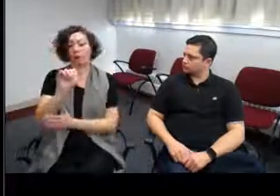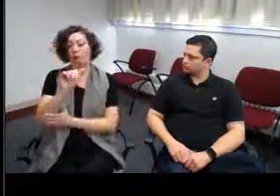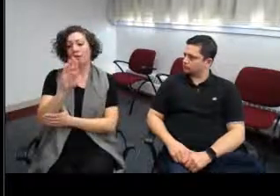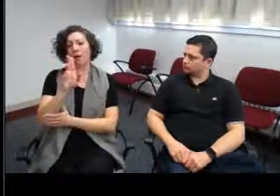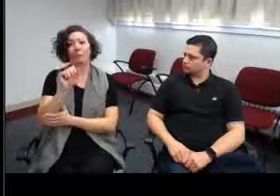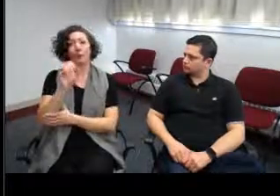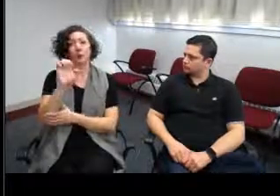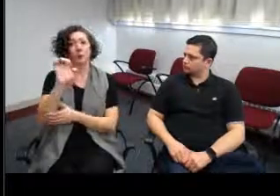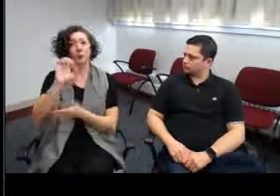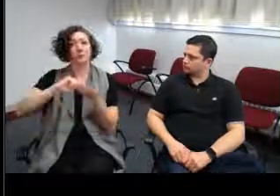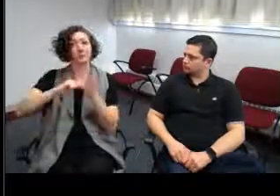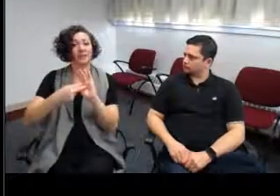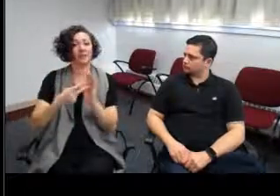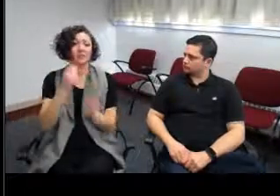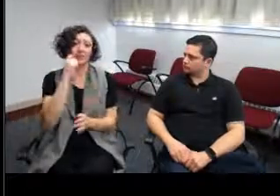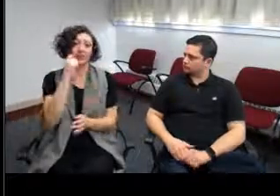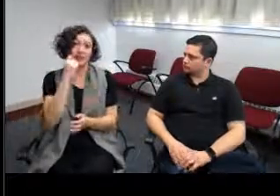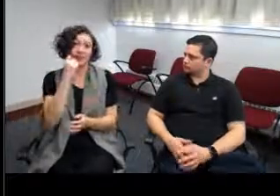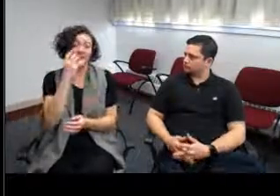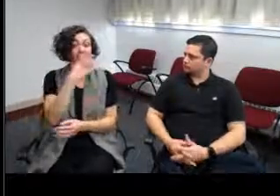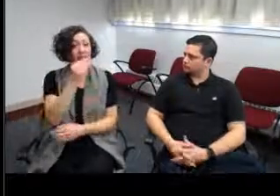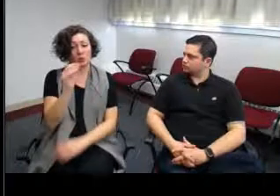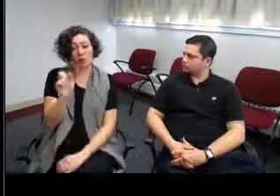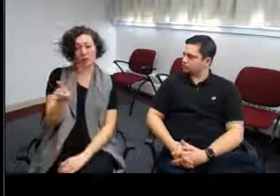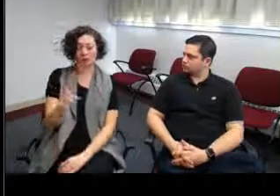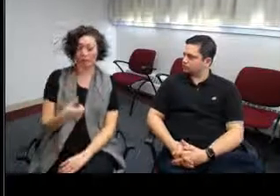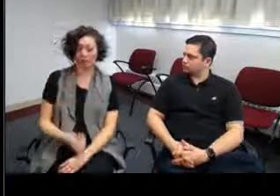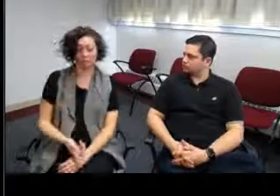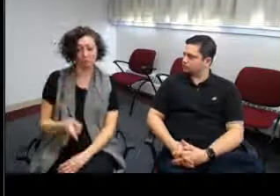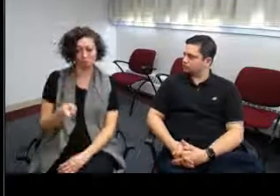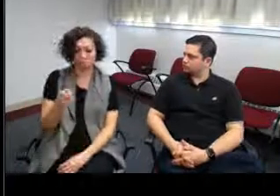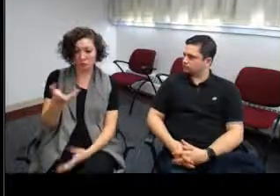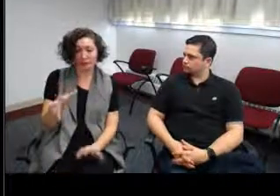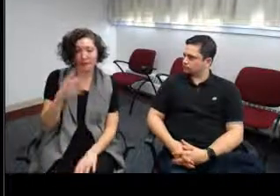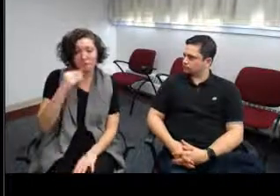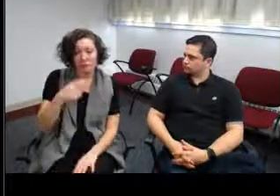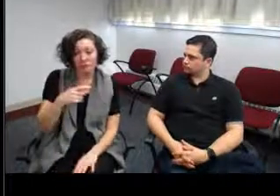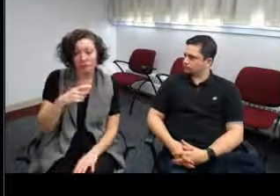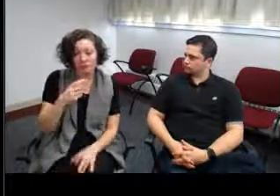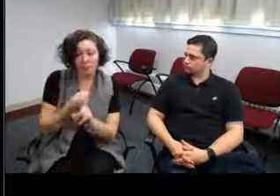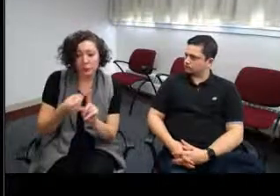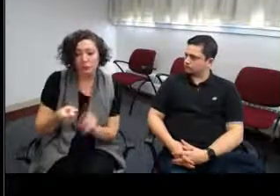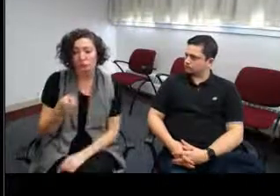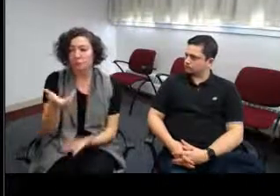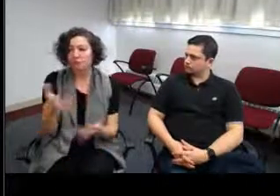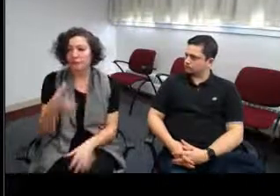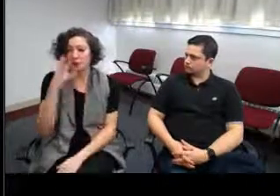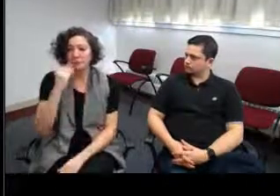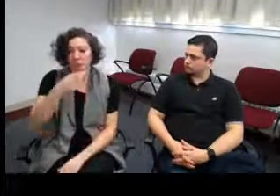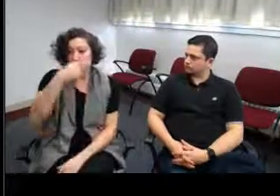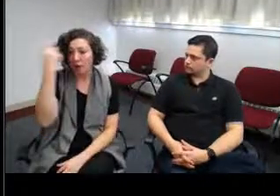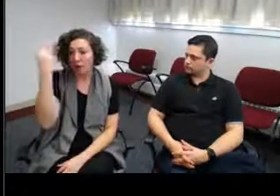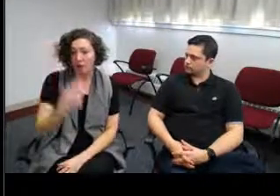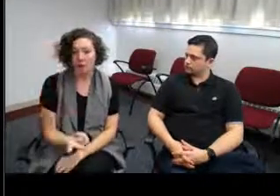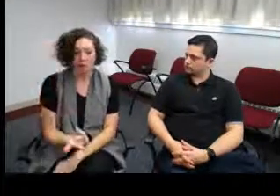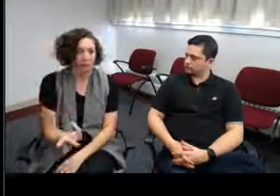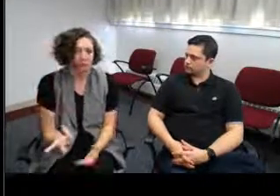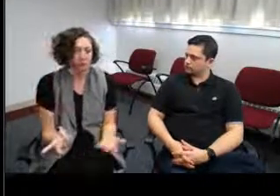So, like I just mentioned, if a client doesn't know what abuse means and you ask them, have you experienced